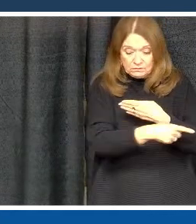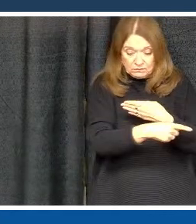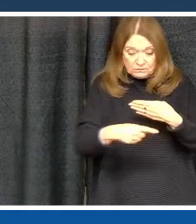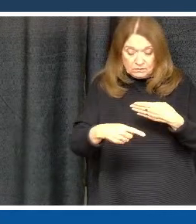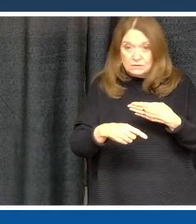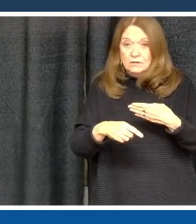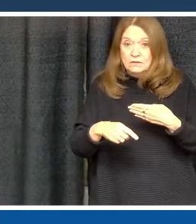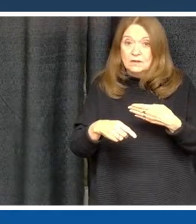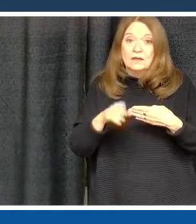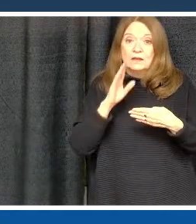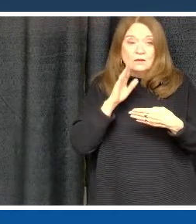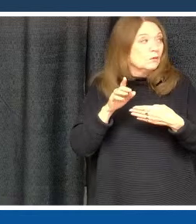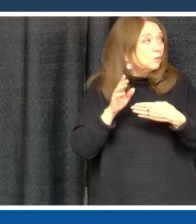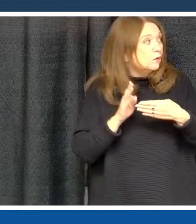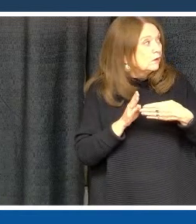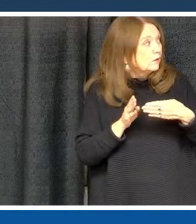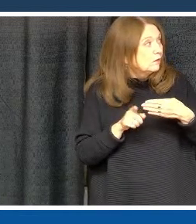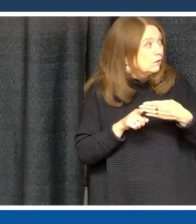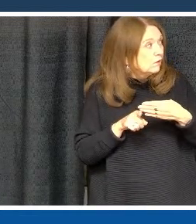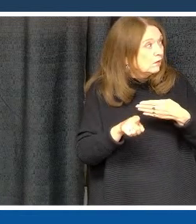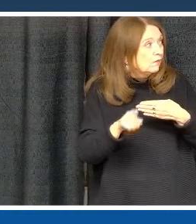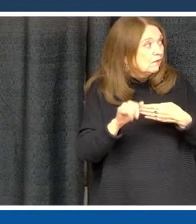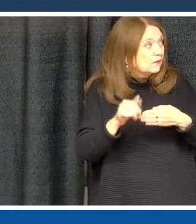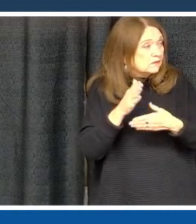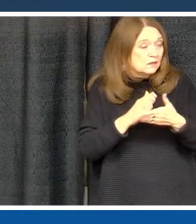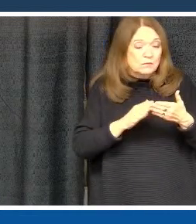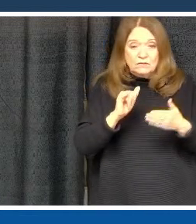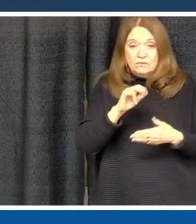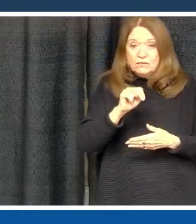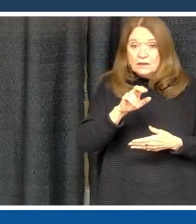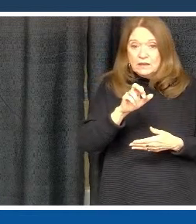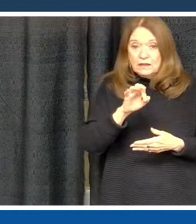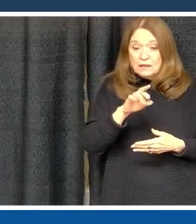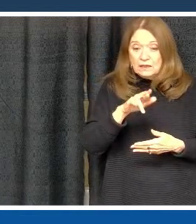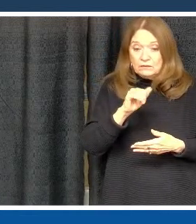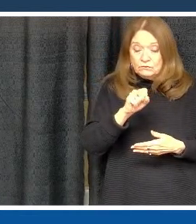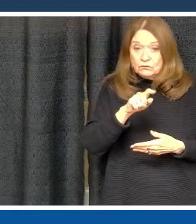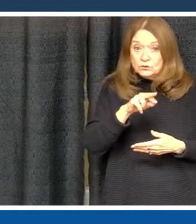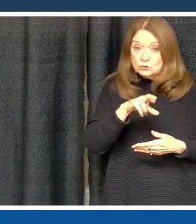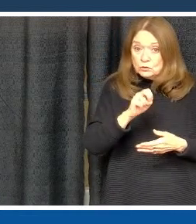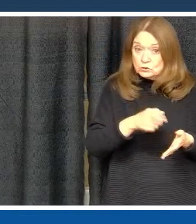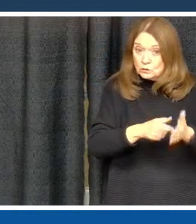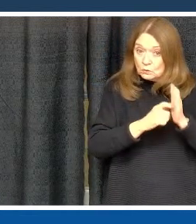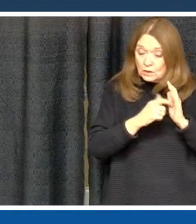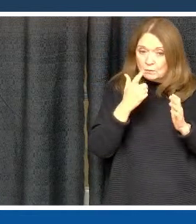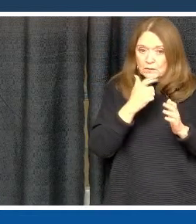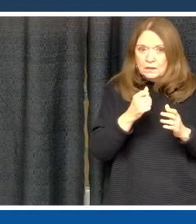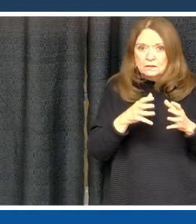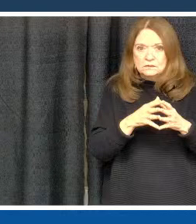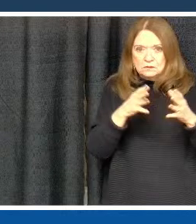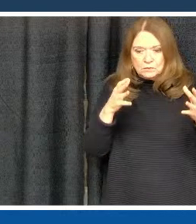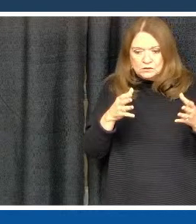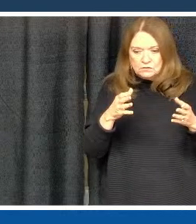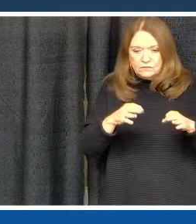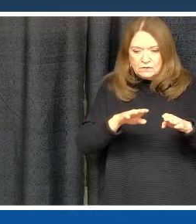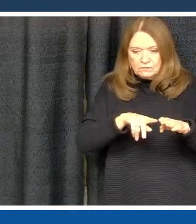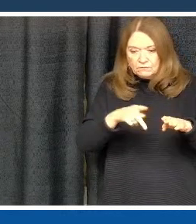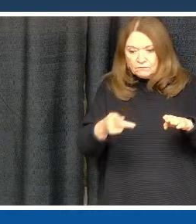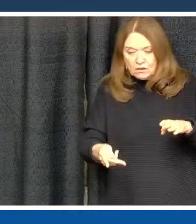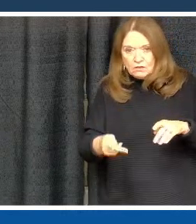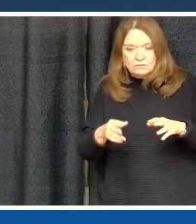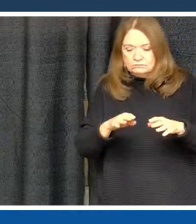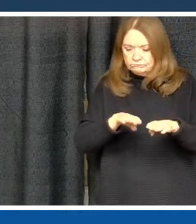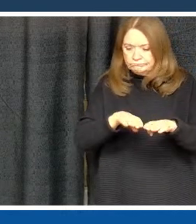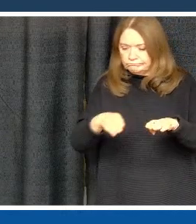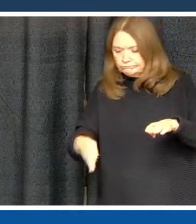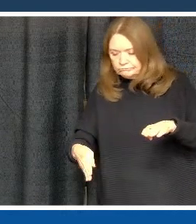roadway, running across the roadway, this is some of the infrastructure that's required. Because of the amount of fall off the edge of the sidewalk, a guardrail is